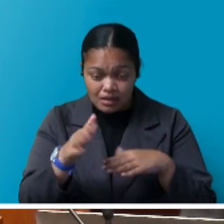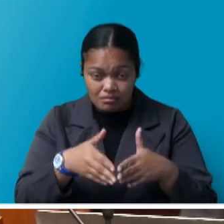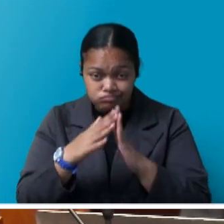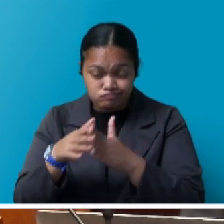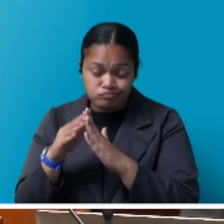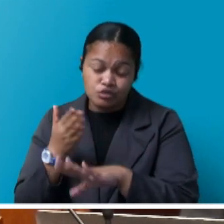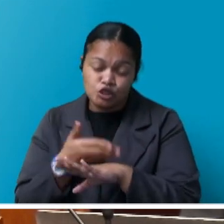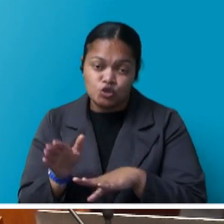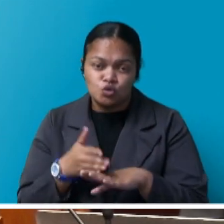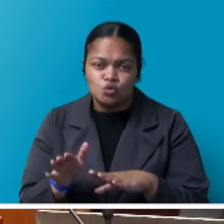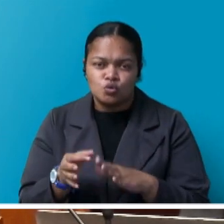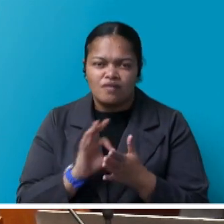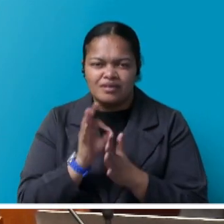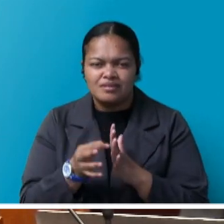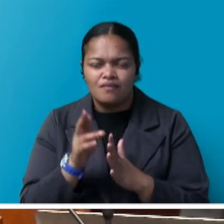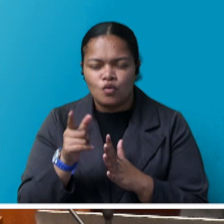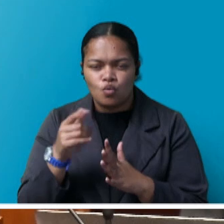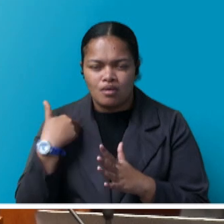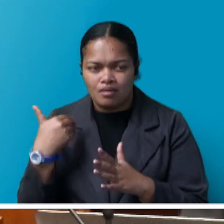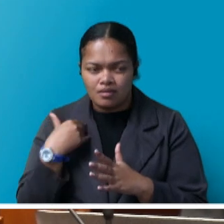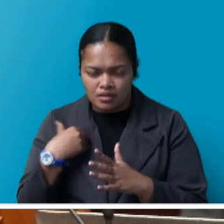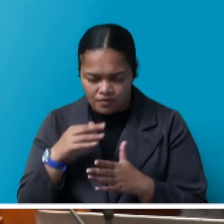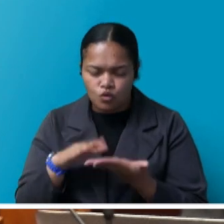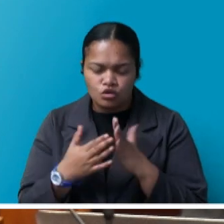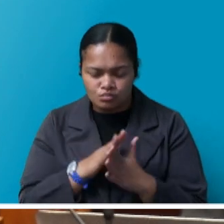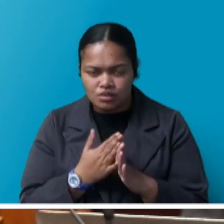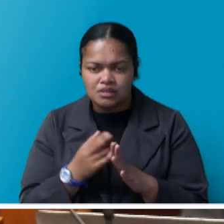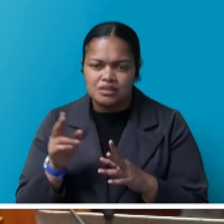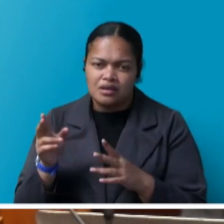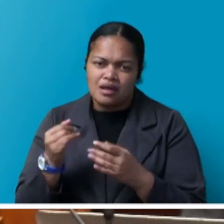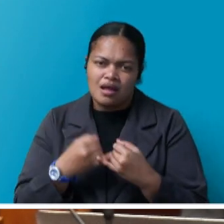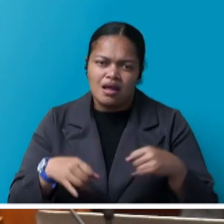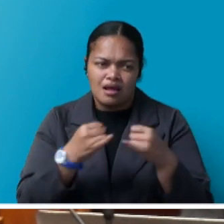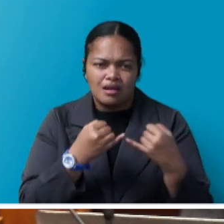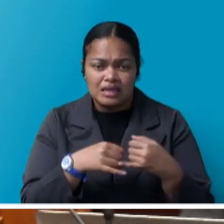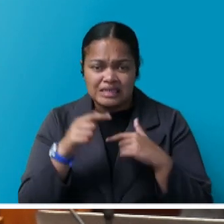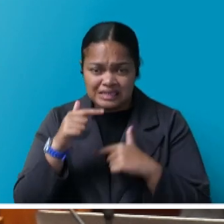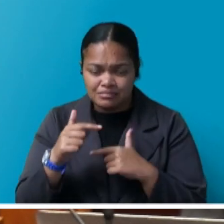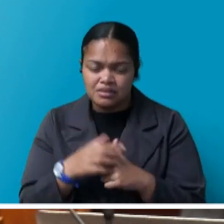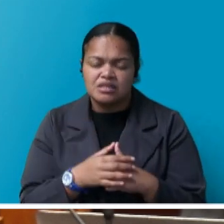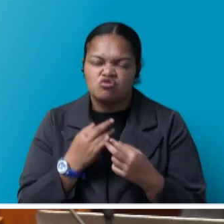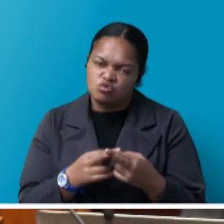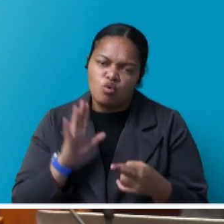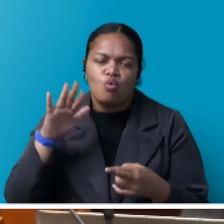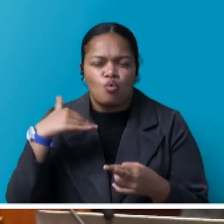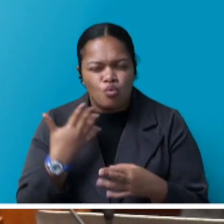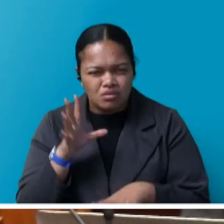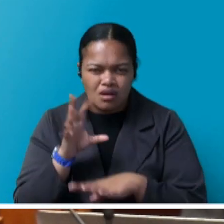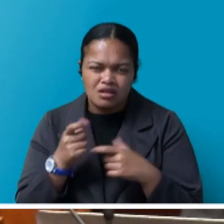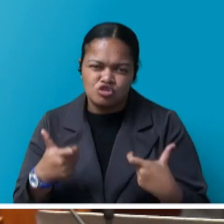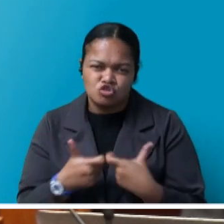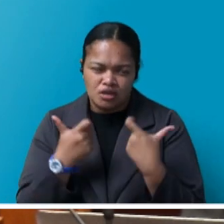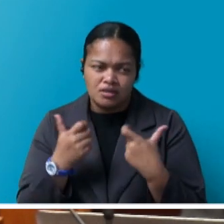fundamental objective for our rural and maritime community development, where distance and limited resources is always a challenge. As Minister for